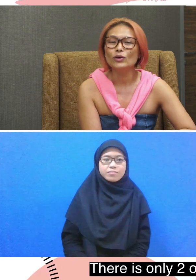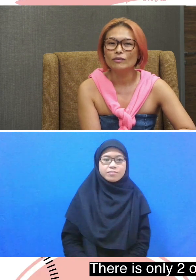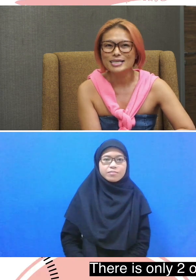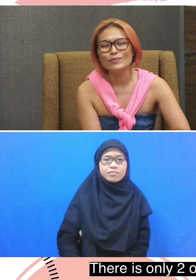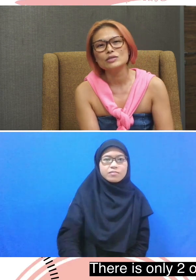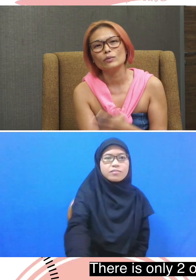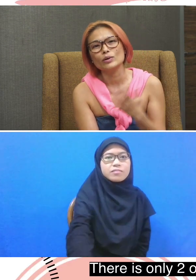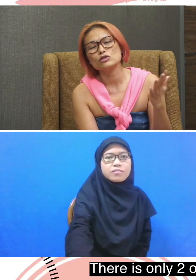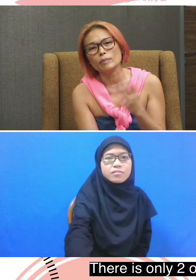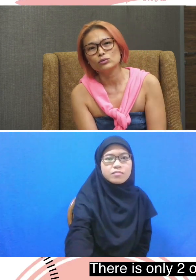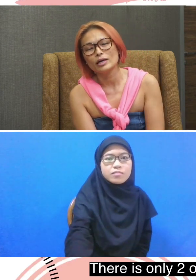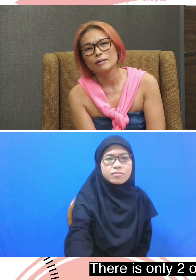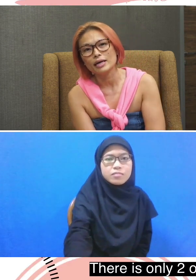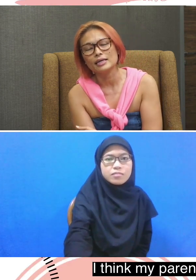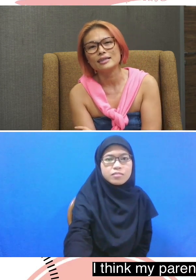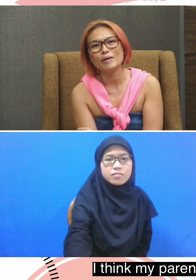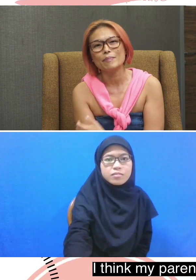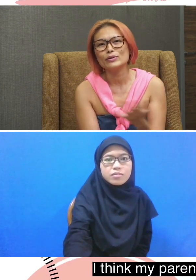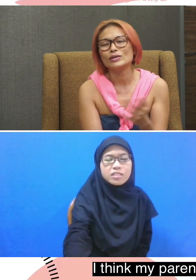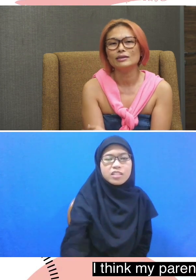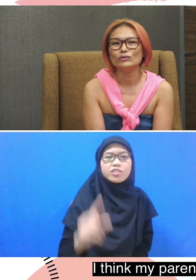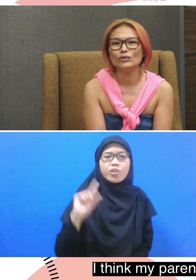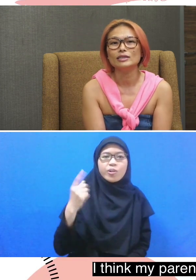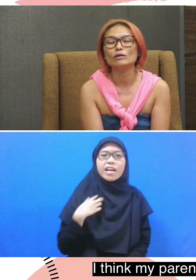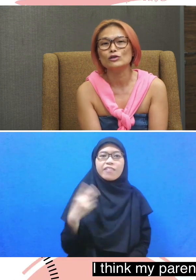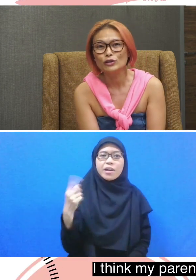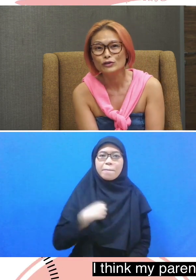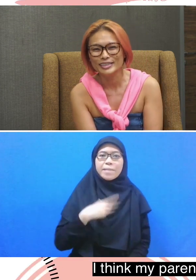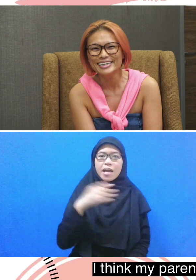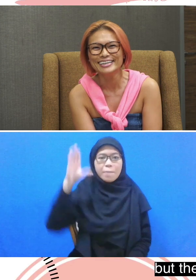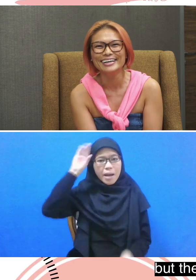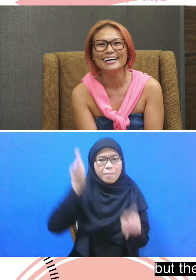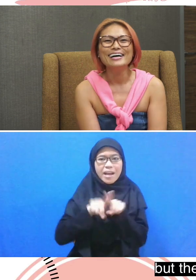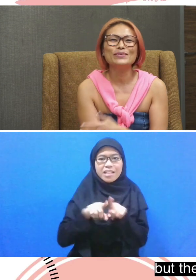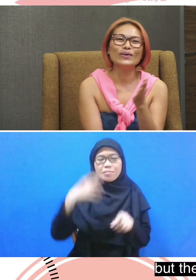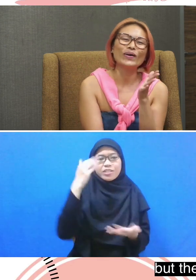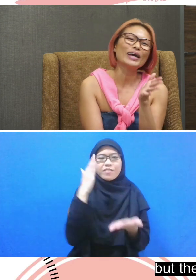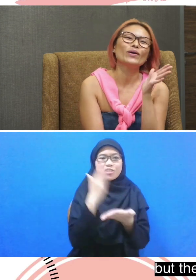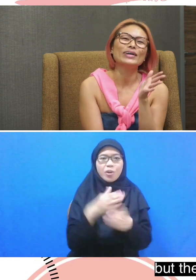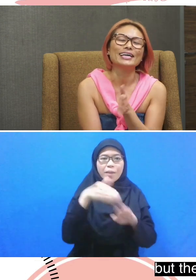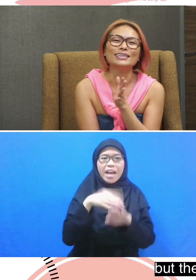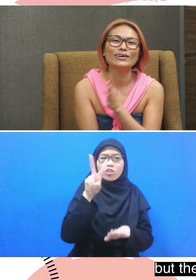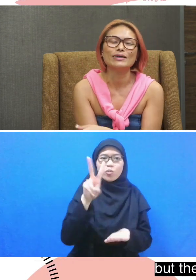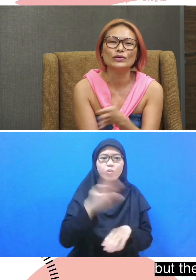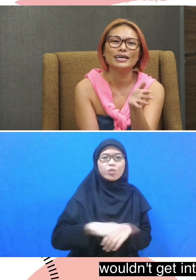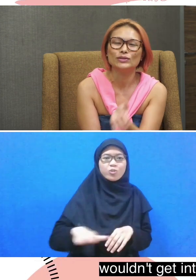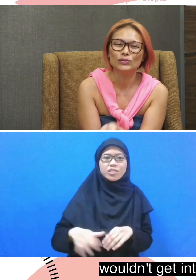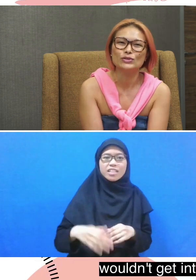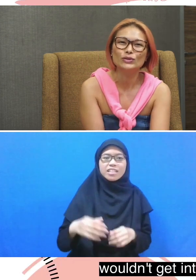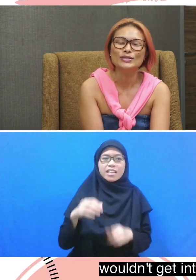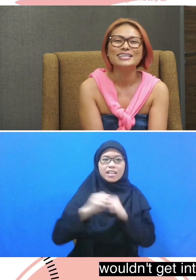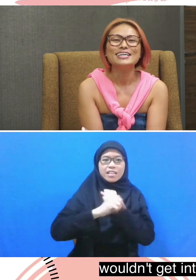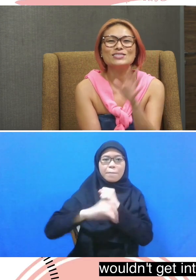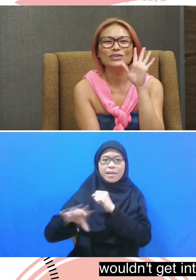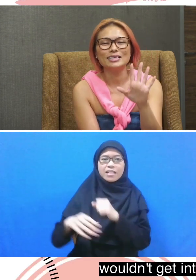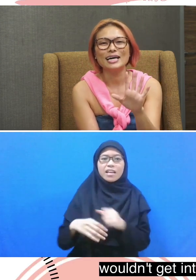only two of us because it was the Stop at Two campaign. I think my parents would have loved to have a lot more children, but they were quite worried that a lot of them wouldn't get into good